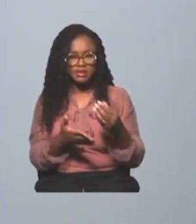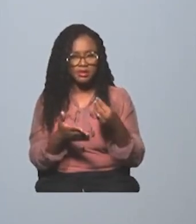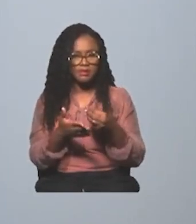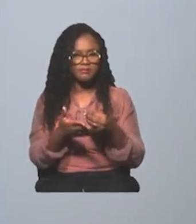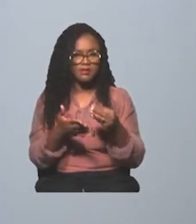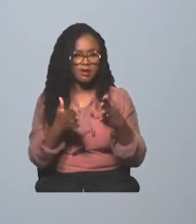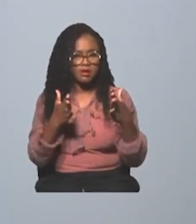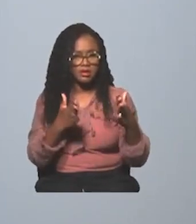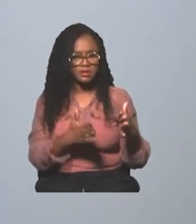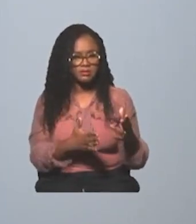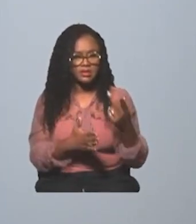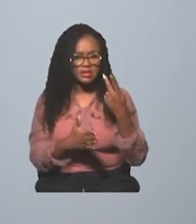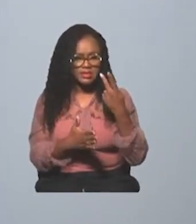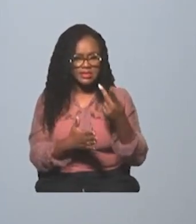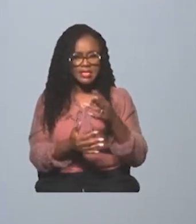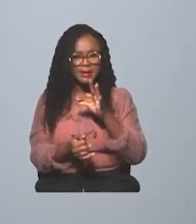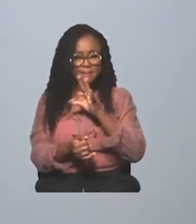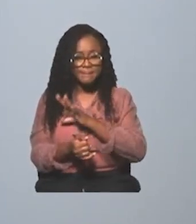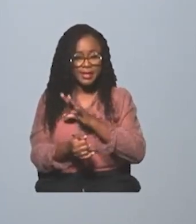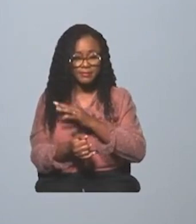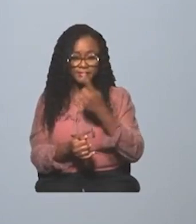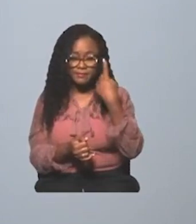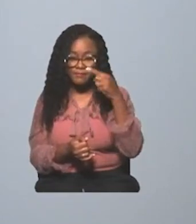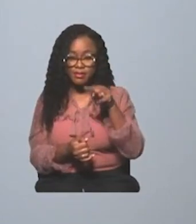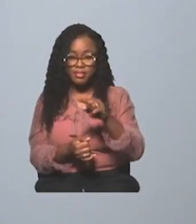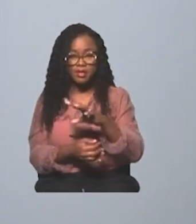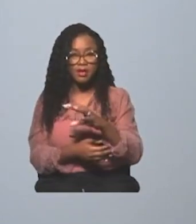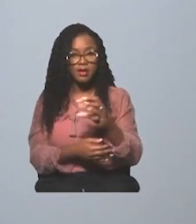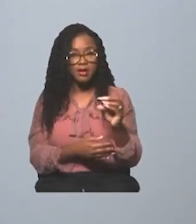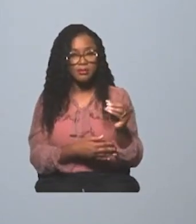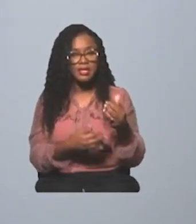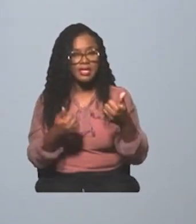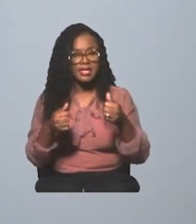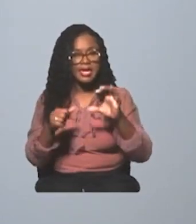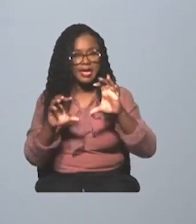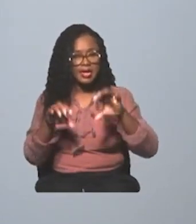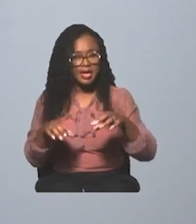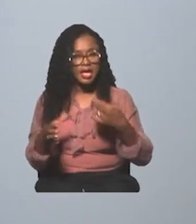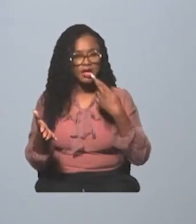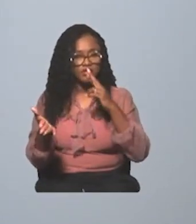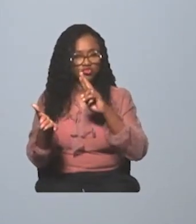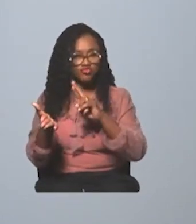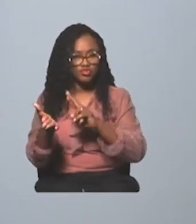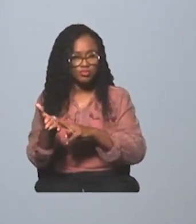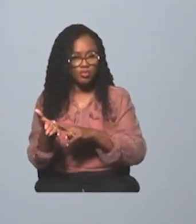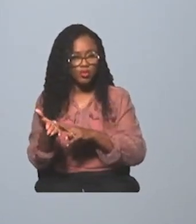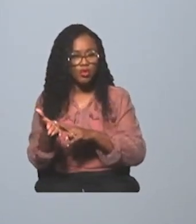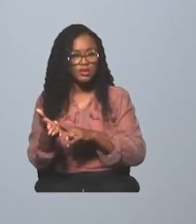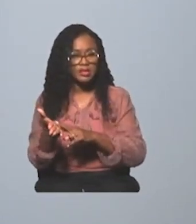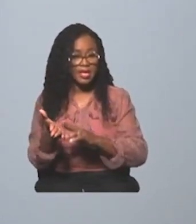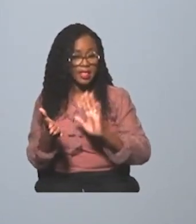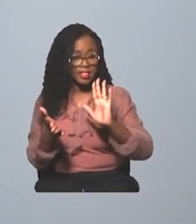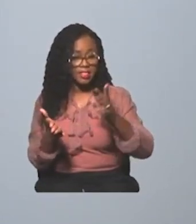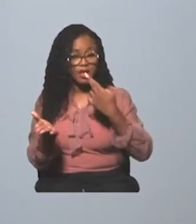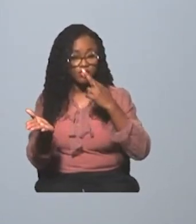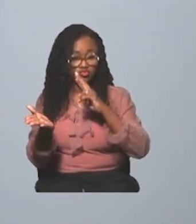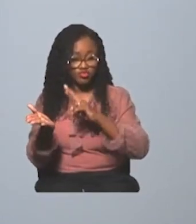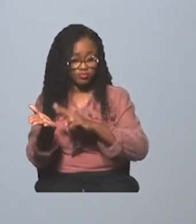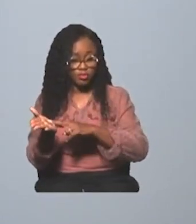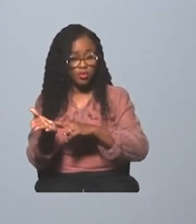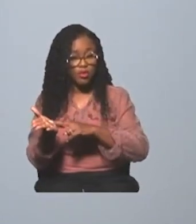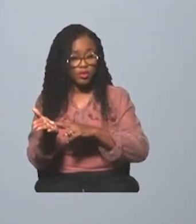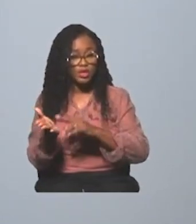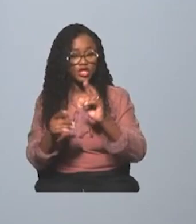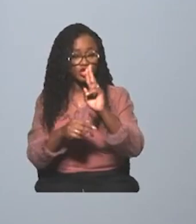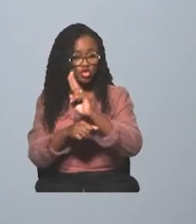see this as a benefit for them in terms of being able to report in their sustainability reporting that